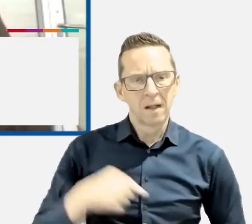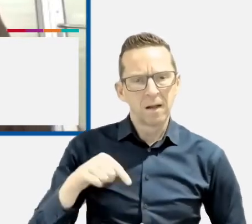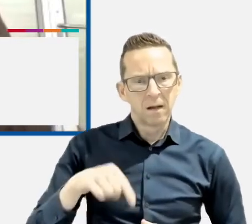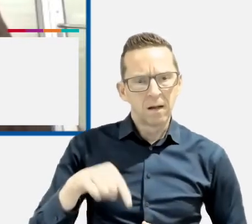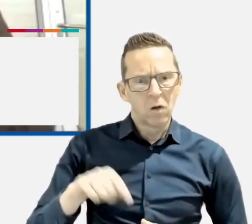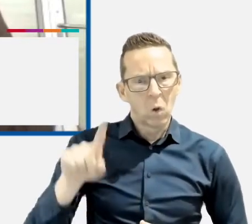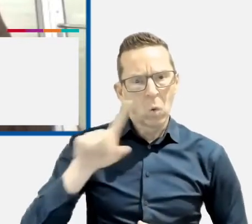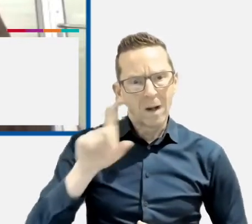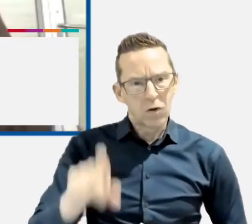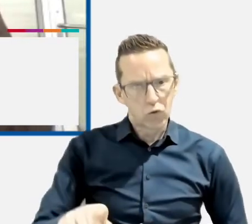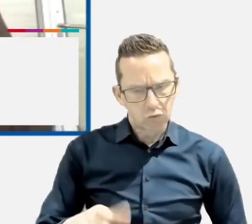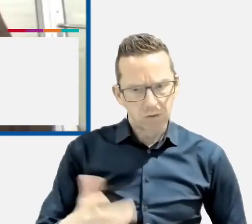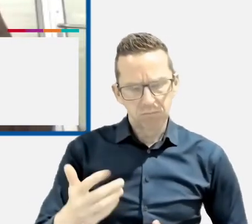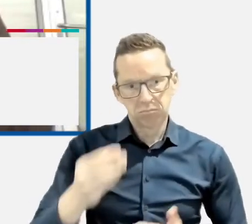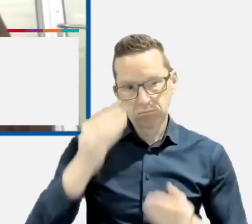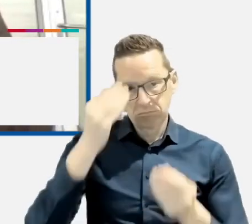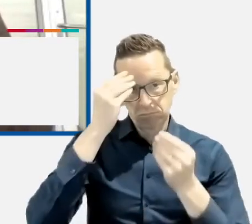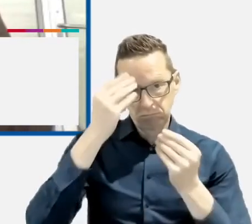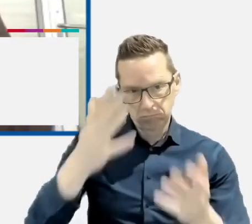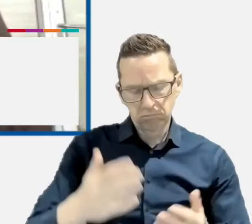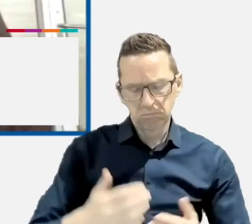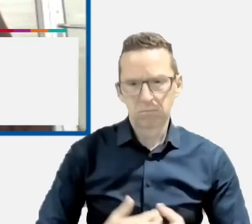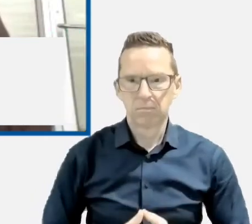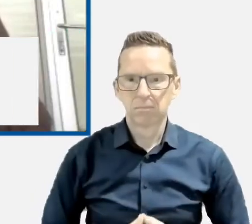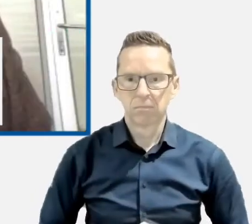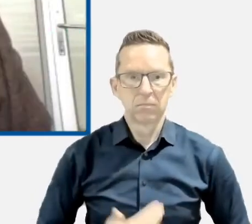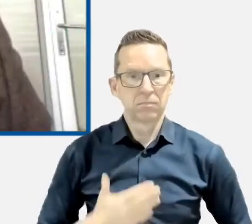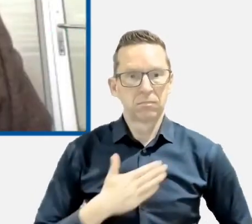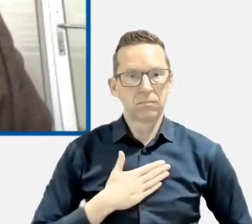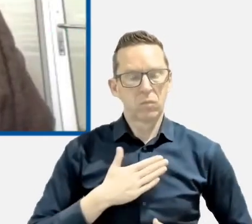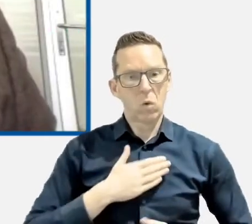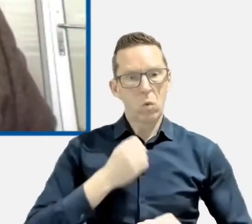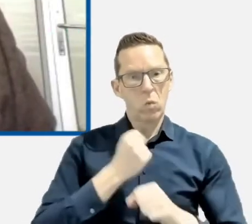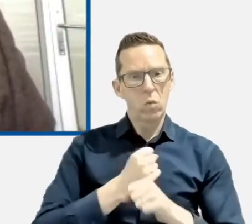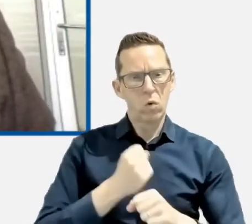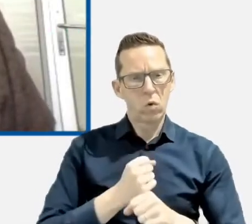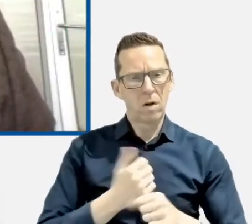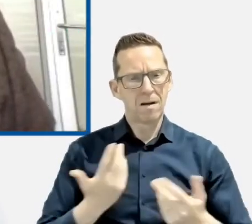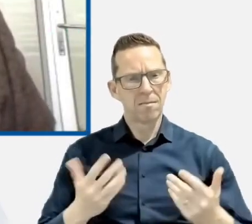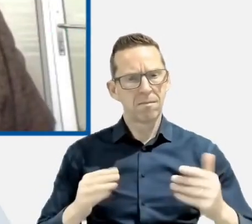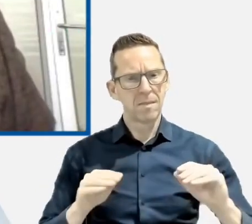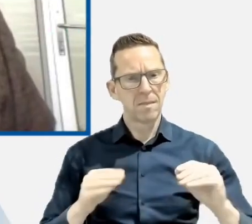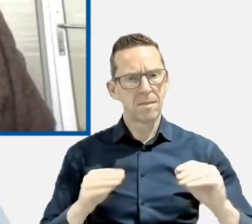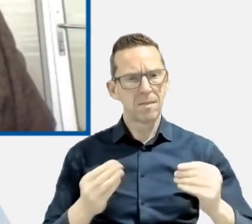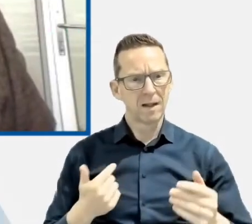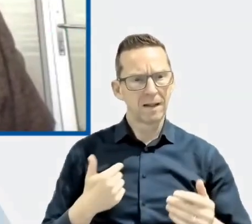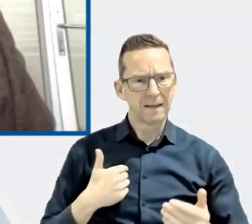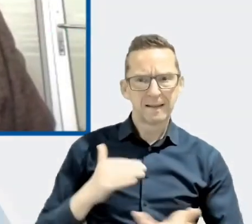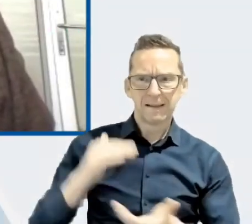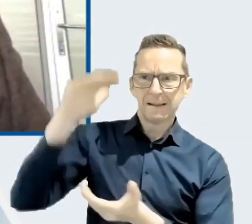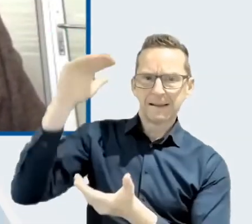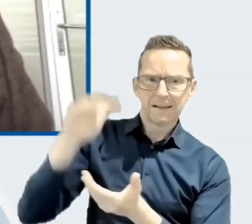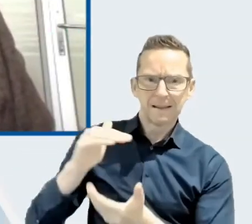of managing risk in Eswatini is that we take the discipline of risk management as a construct